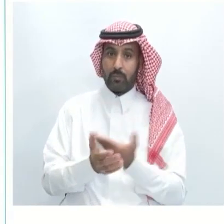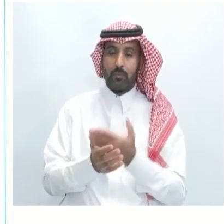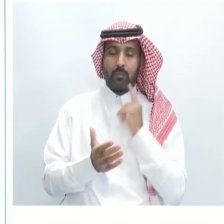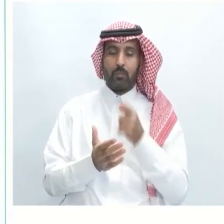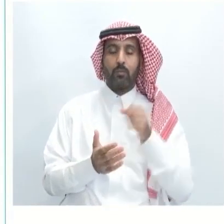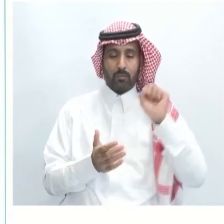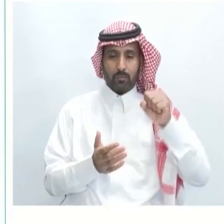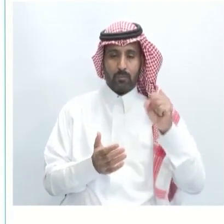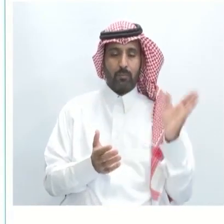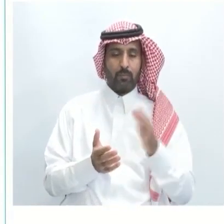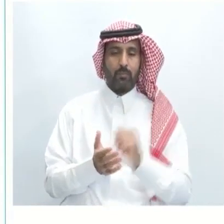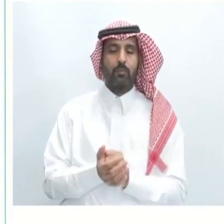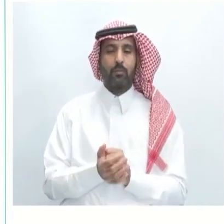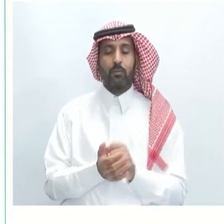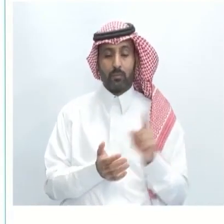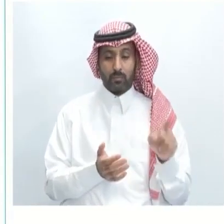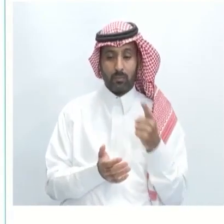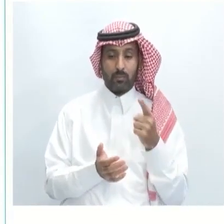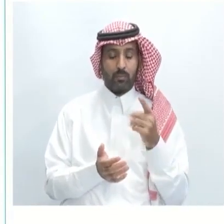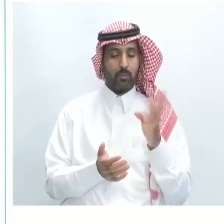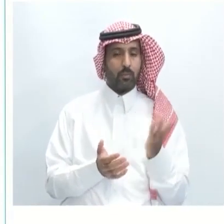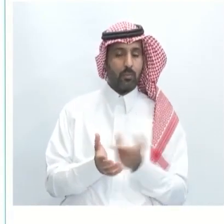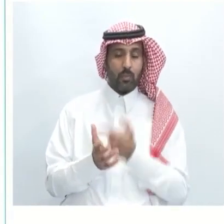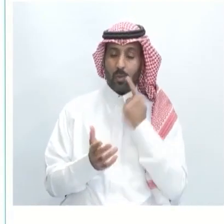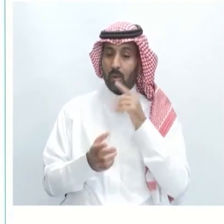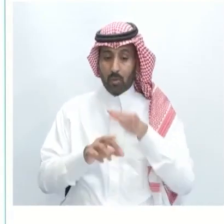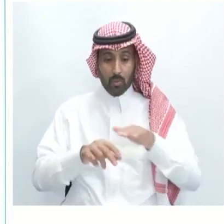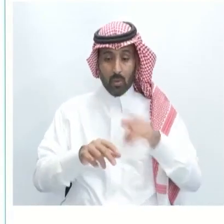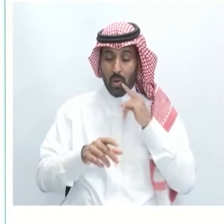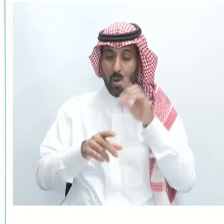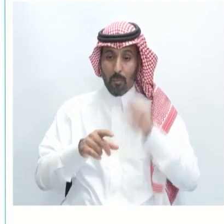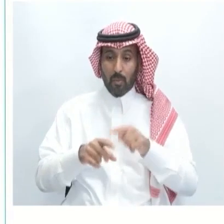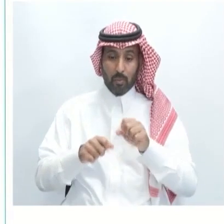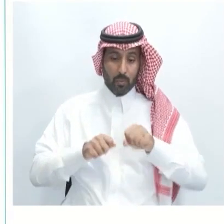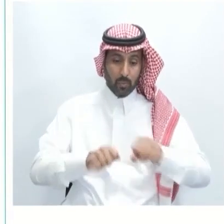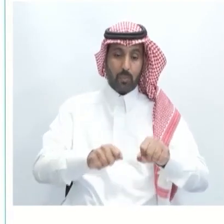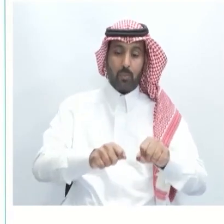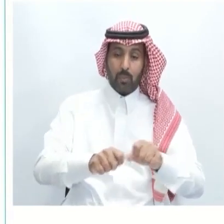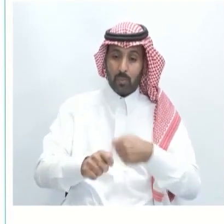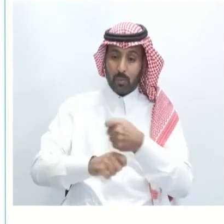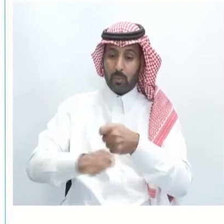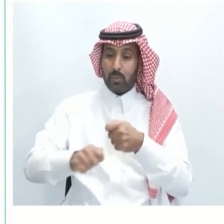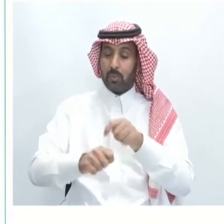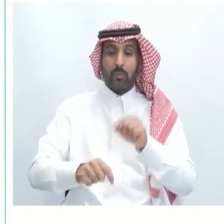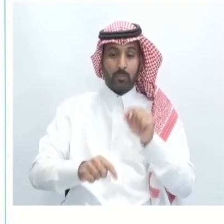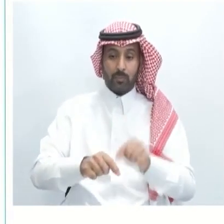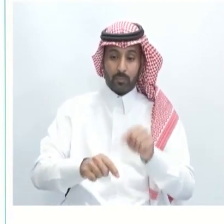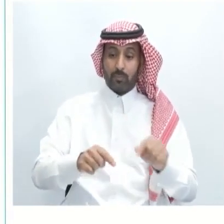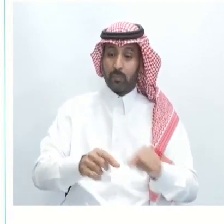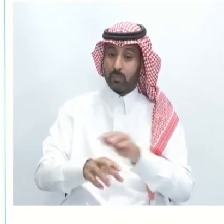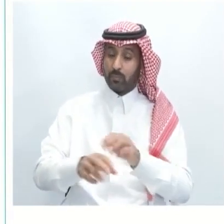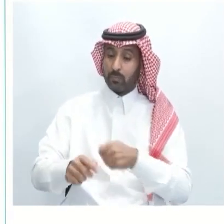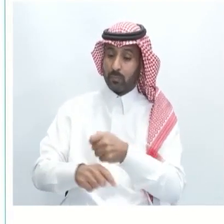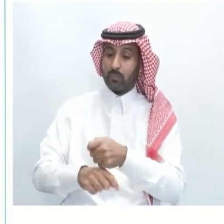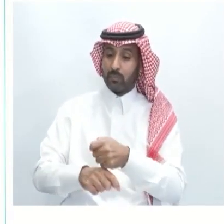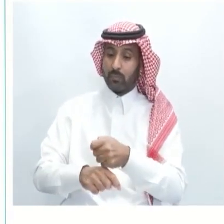Yes, of course, they are satisfied. What about cashiers? Are they satisfied? I think this is an easy one. No.